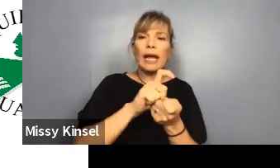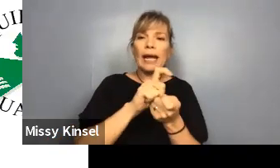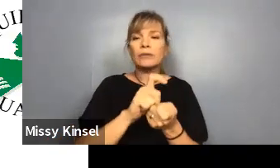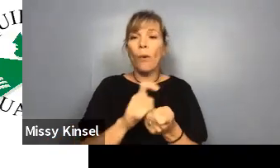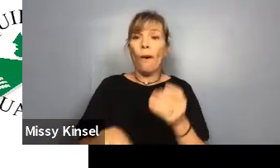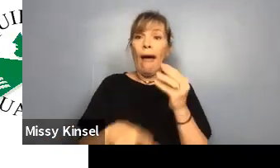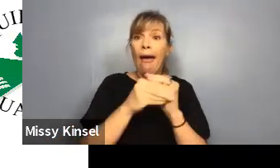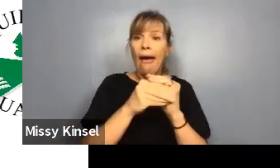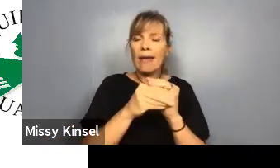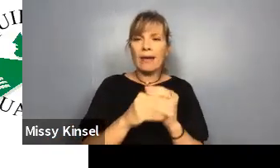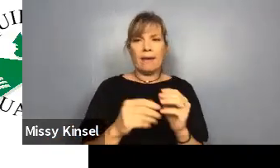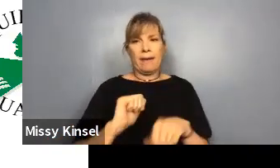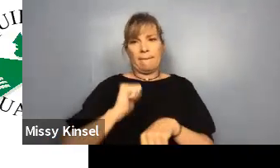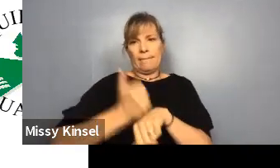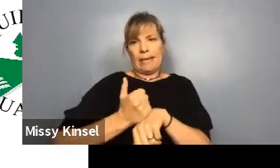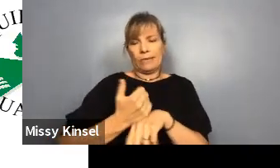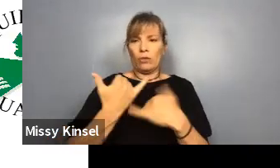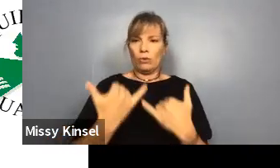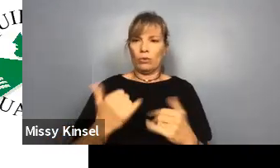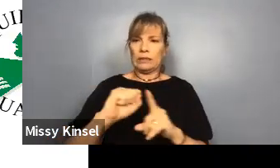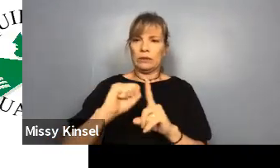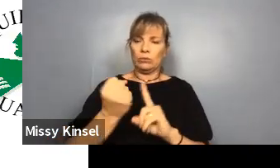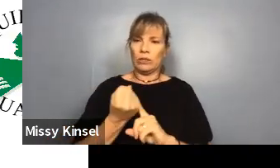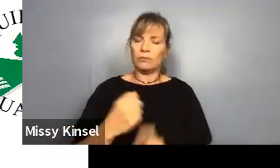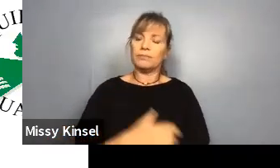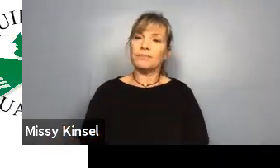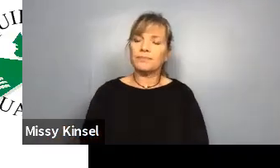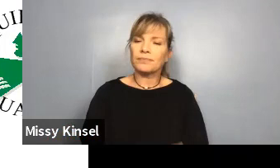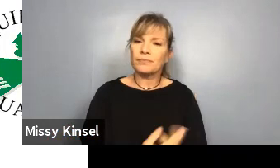made based on the current situation.